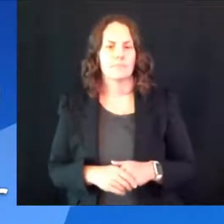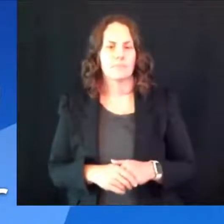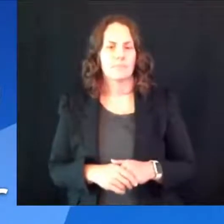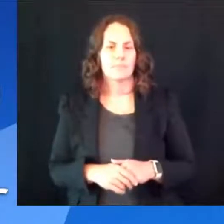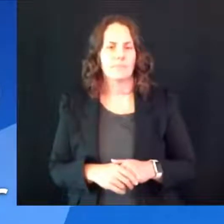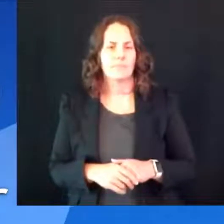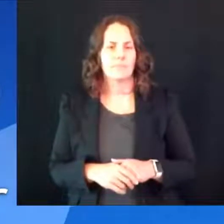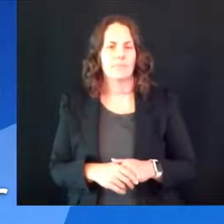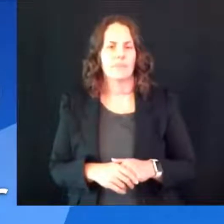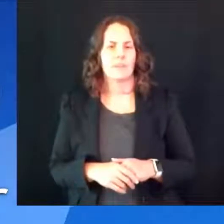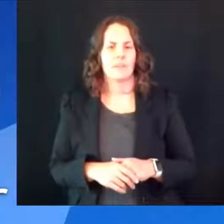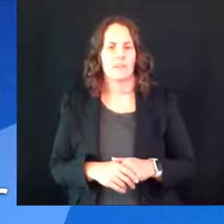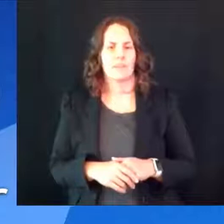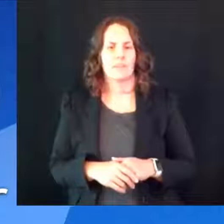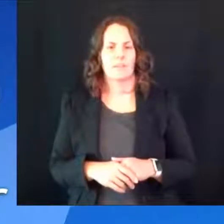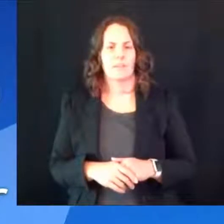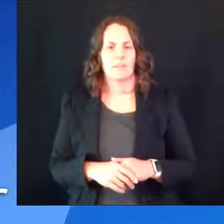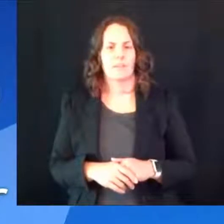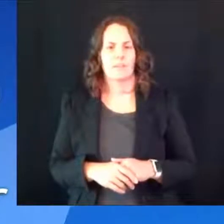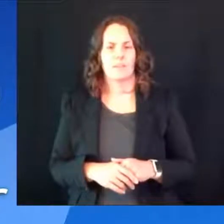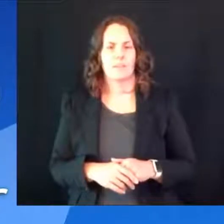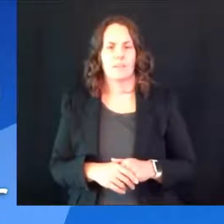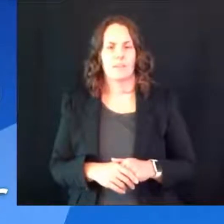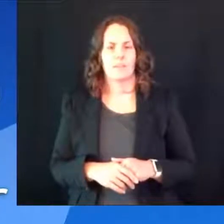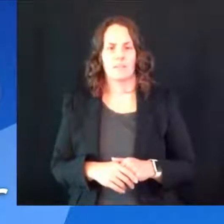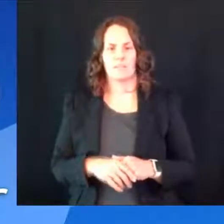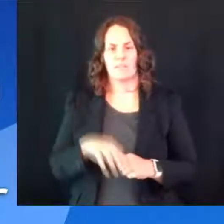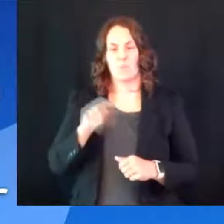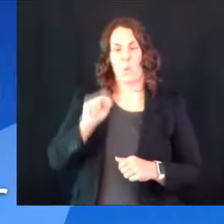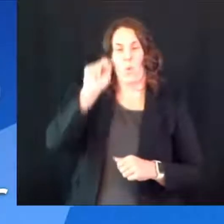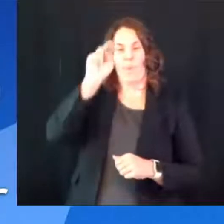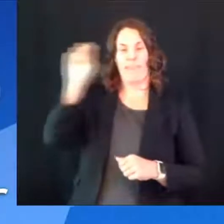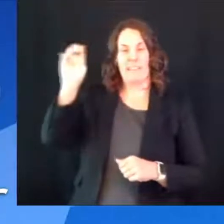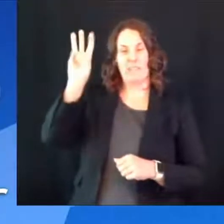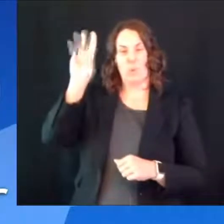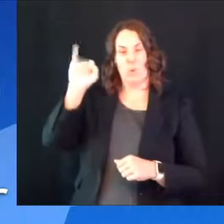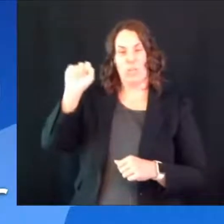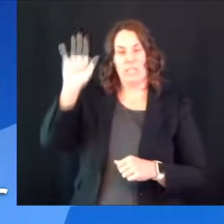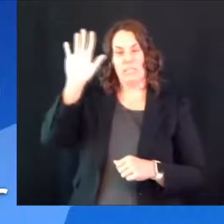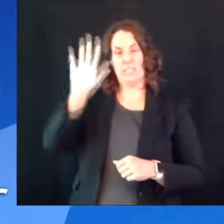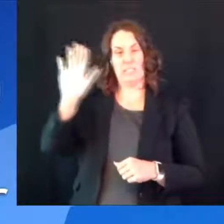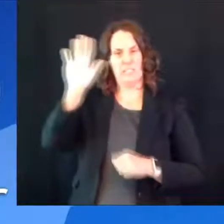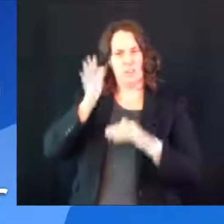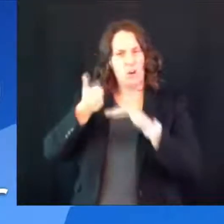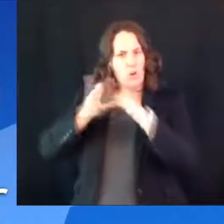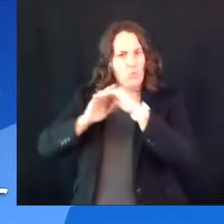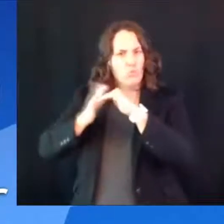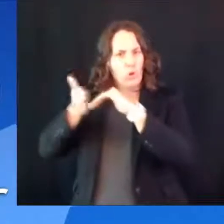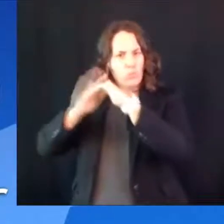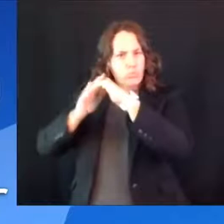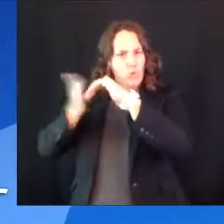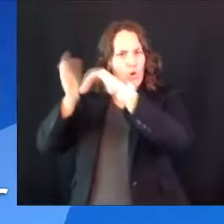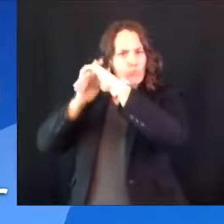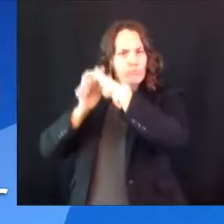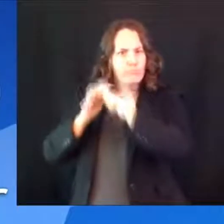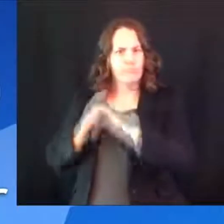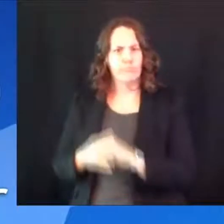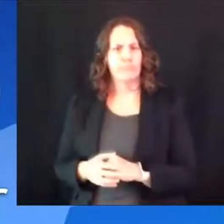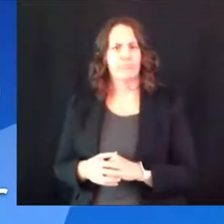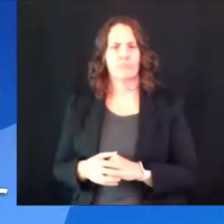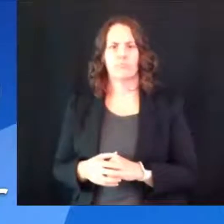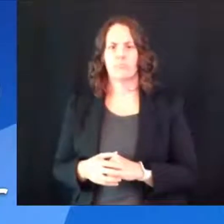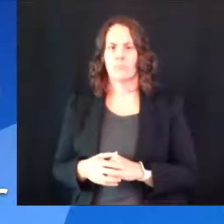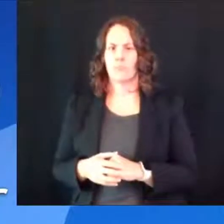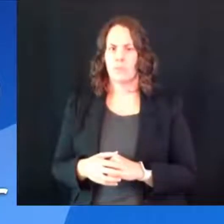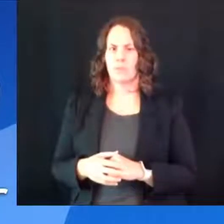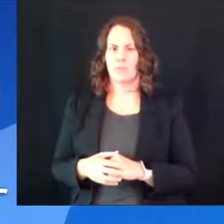especially here in Northeast Wisconsin, how are you expecting people to enforce the rules if we're already seeing